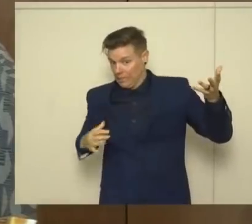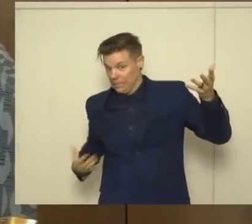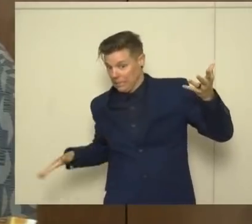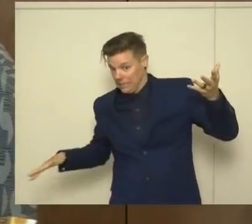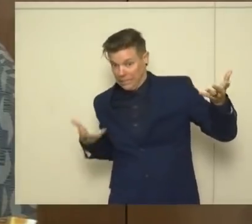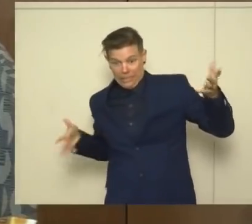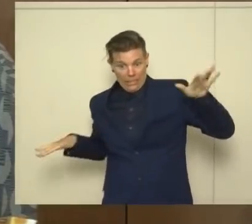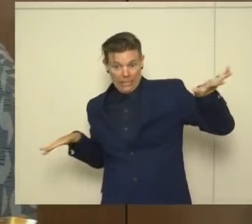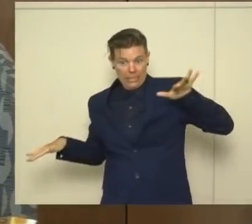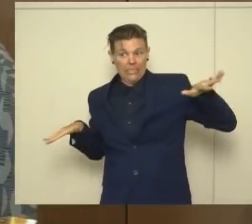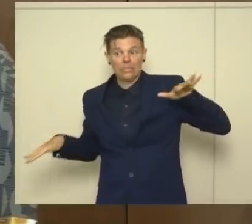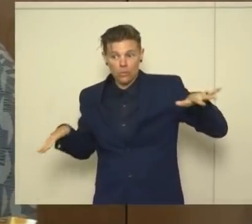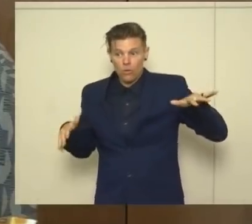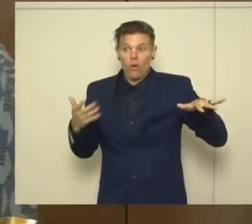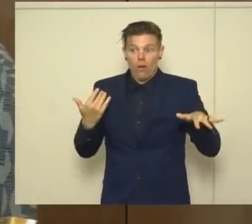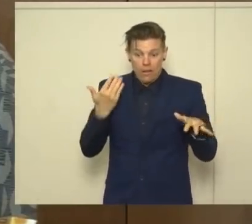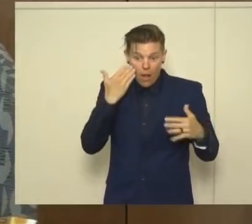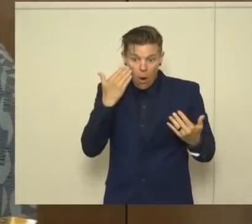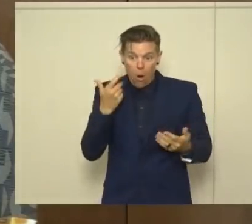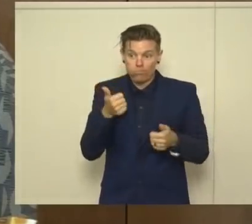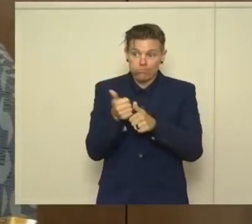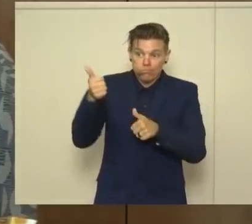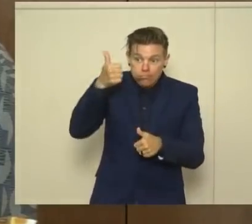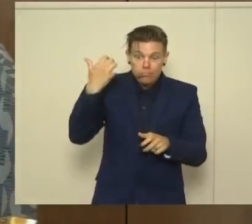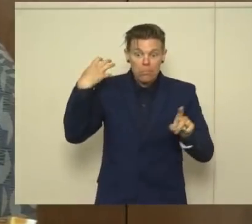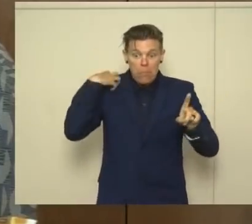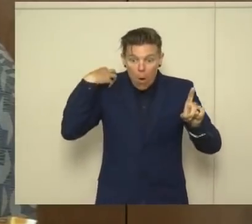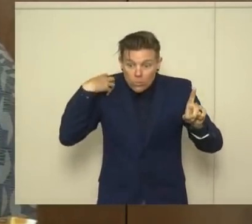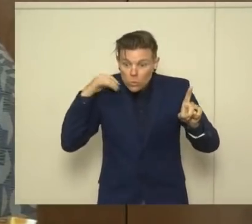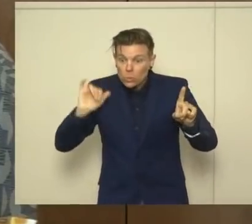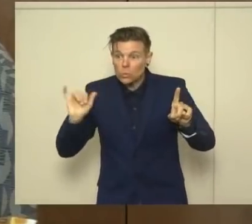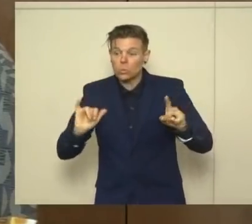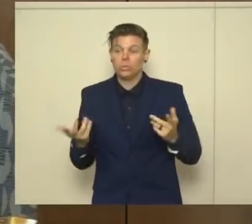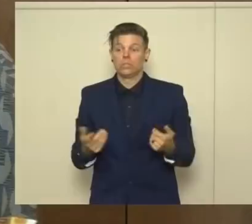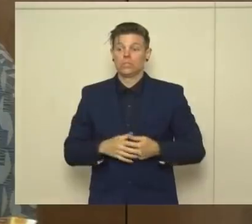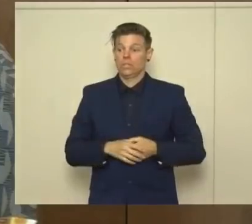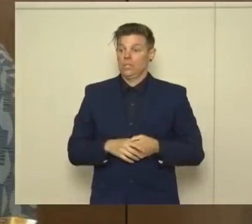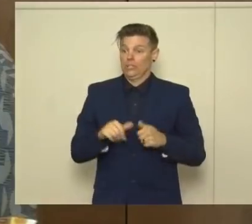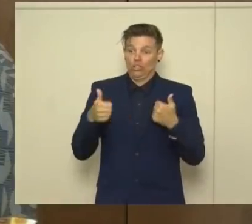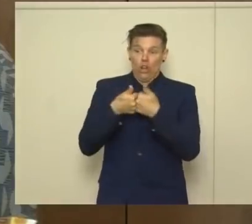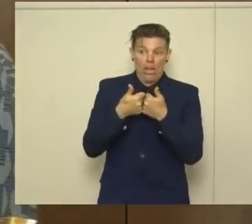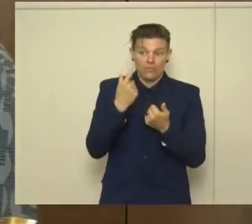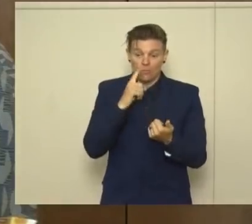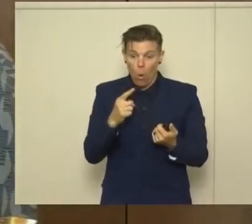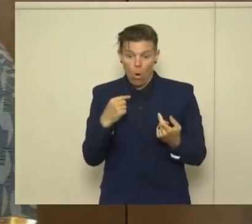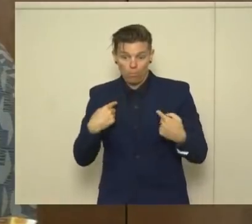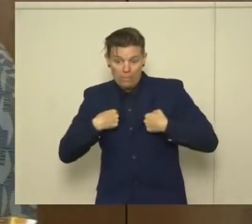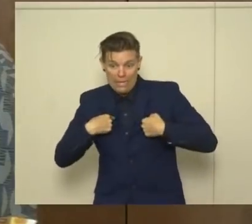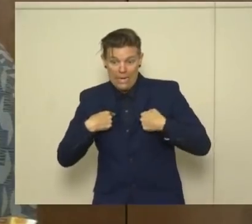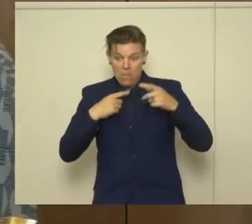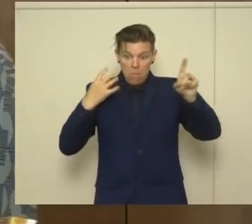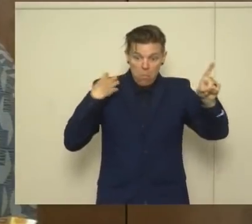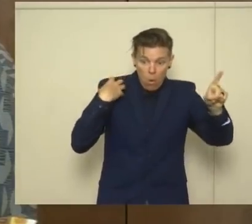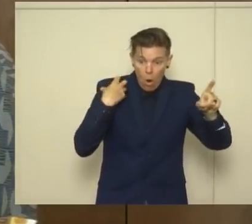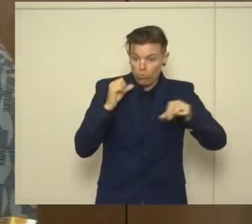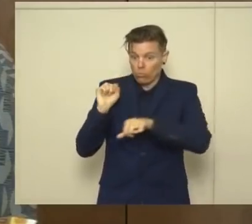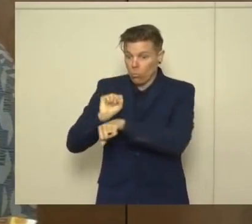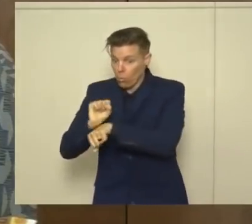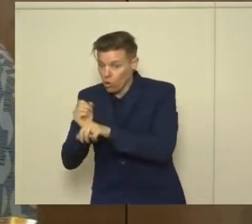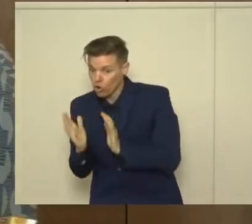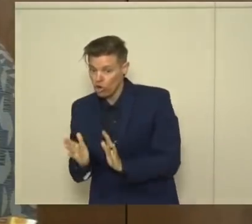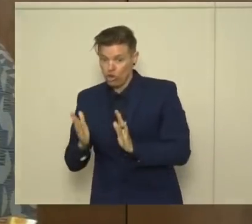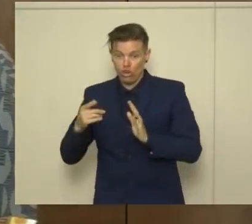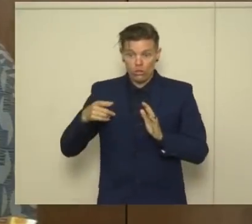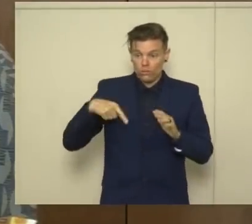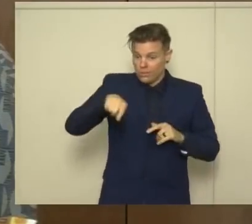employee. This pandemic is awful, and anyone anywhere in the world